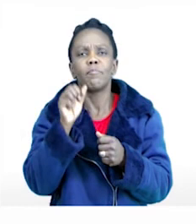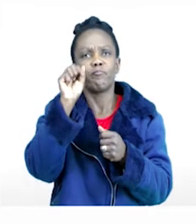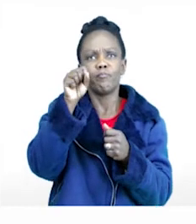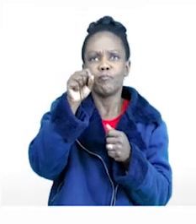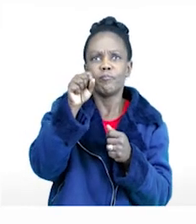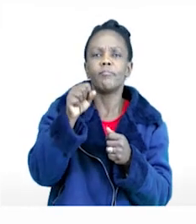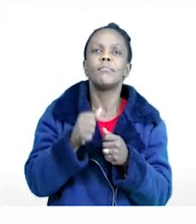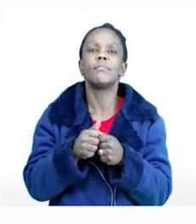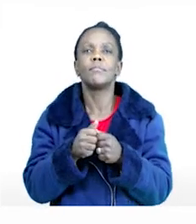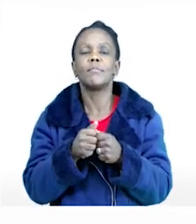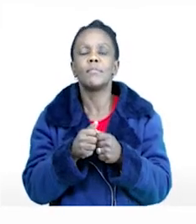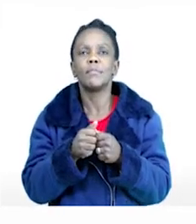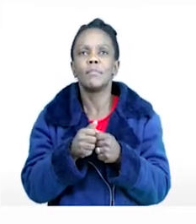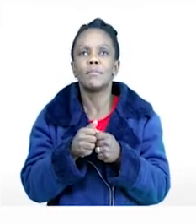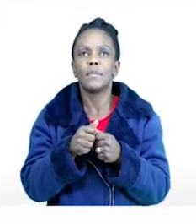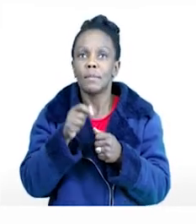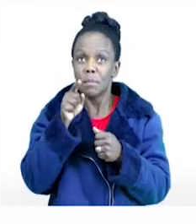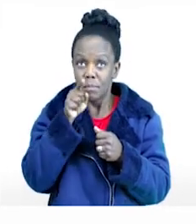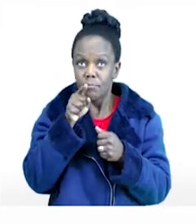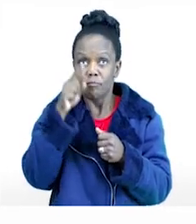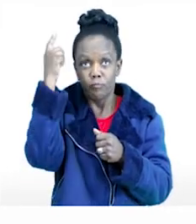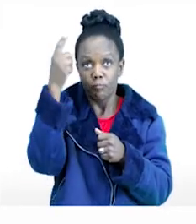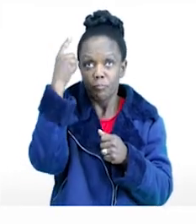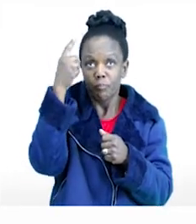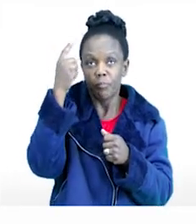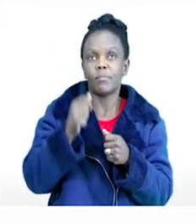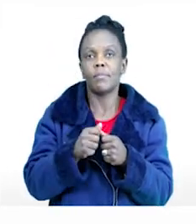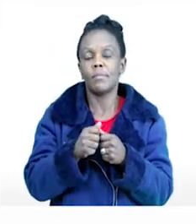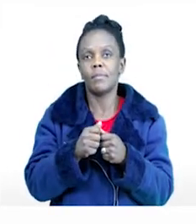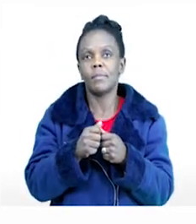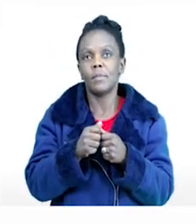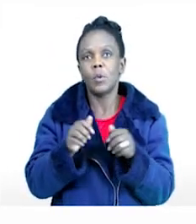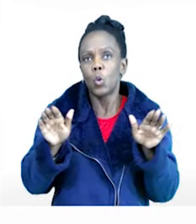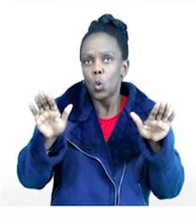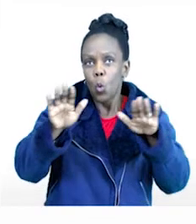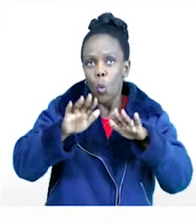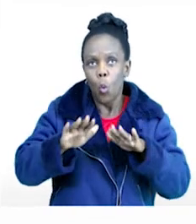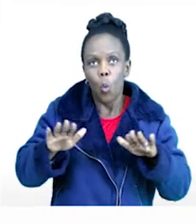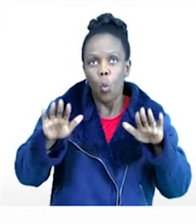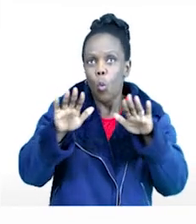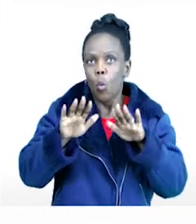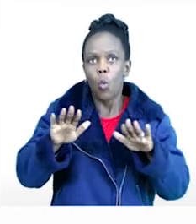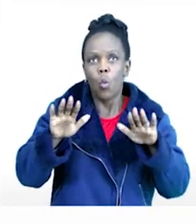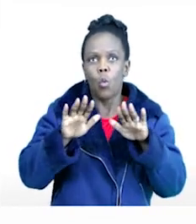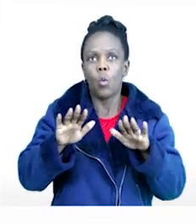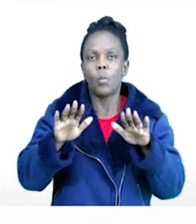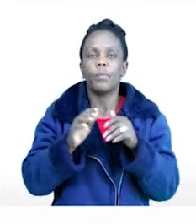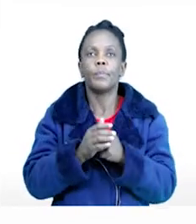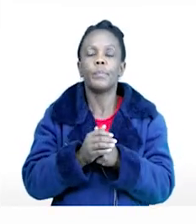Yes, very good. That is the helicopter. I would like you to please color in the